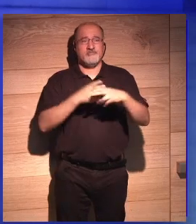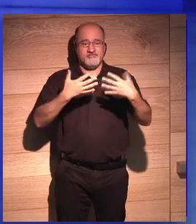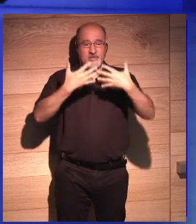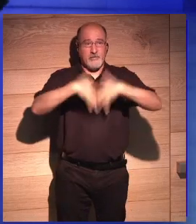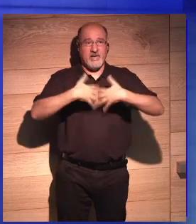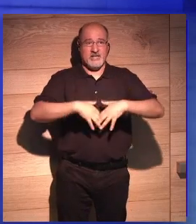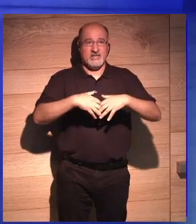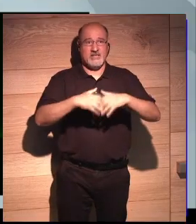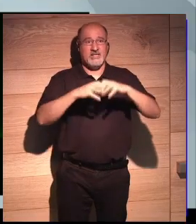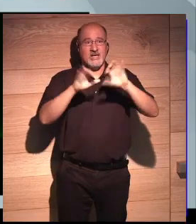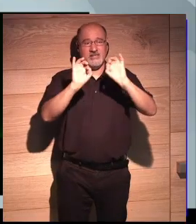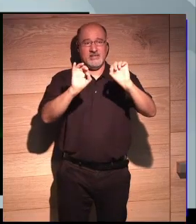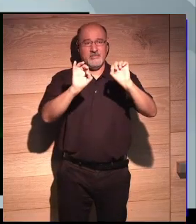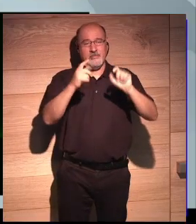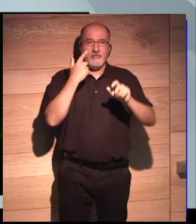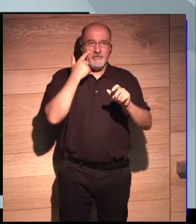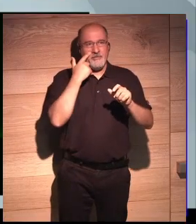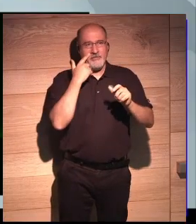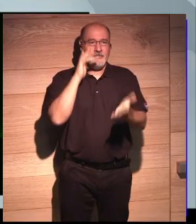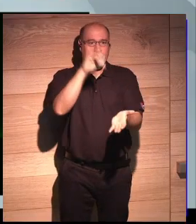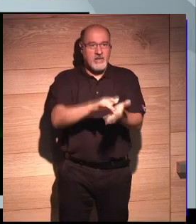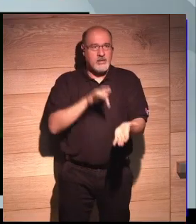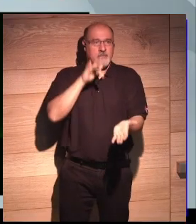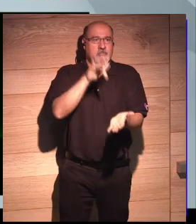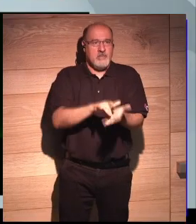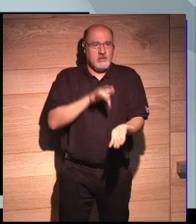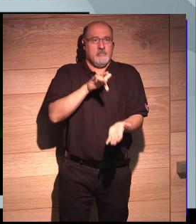of how things squidge and how things unsquidge,